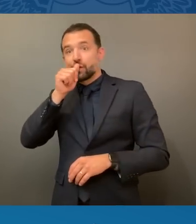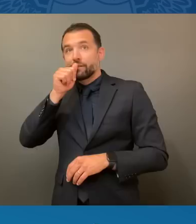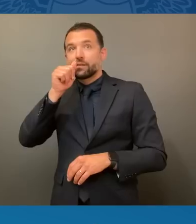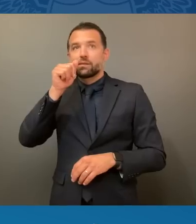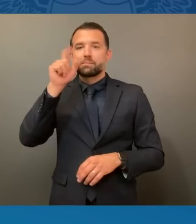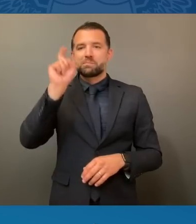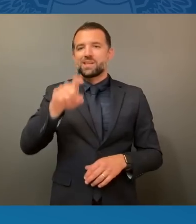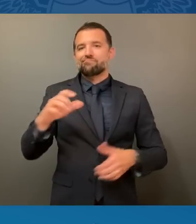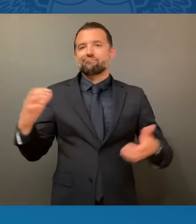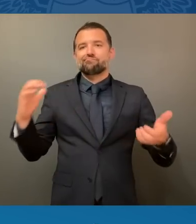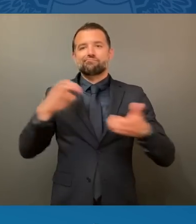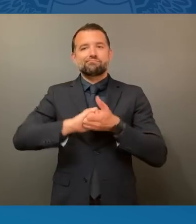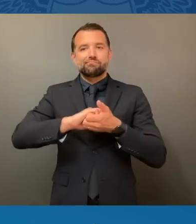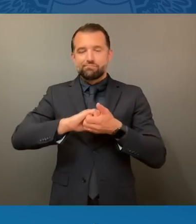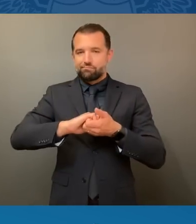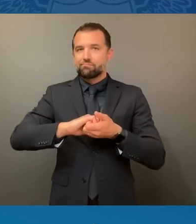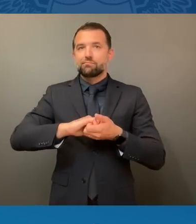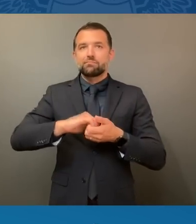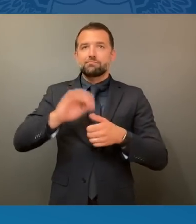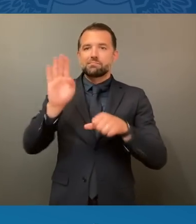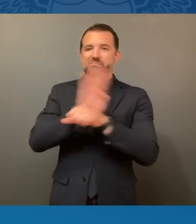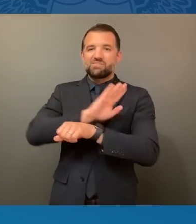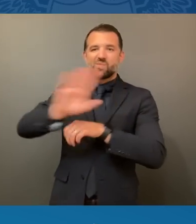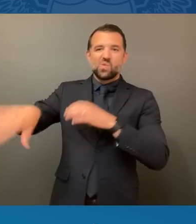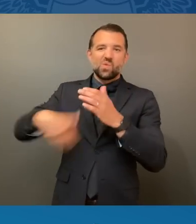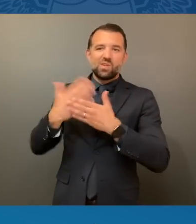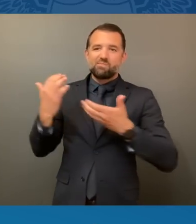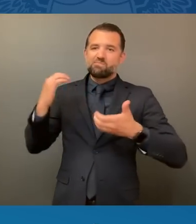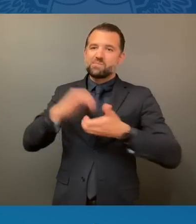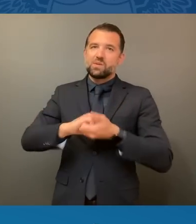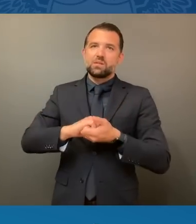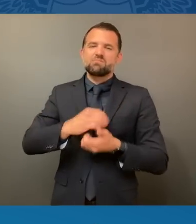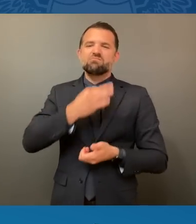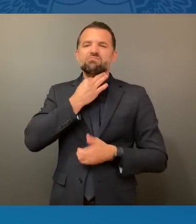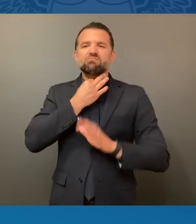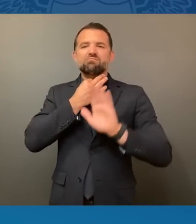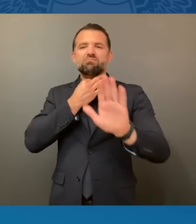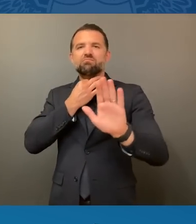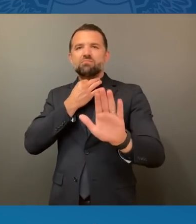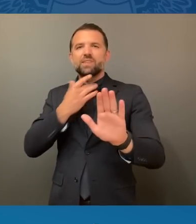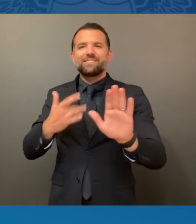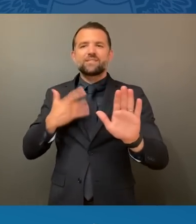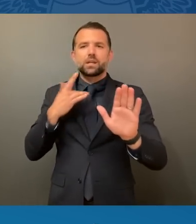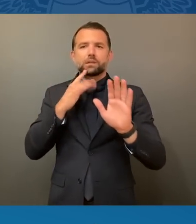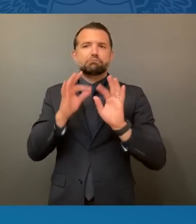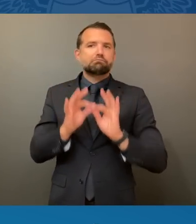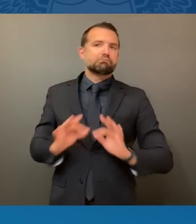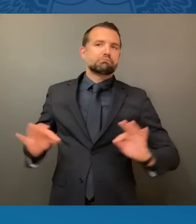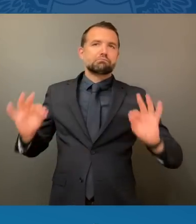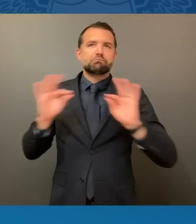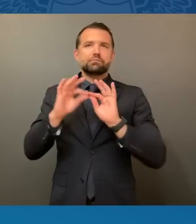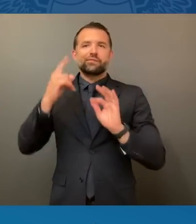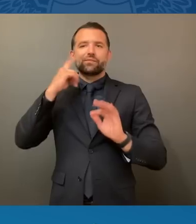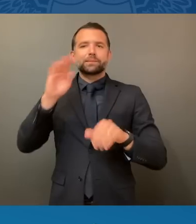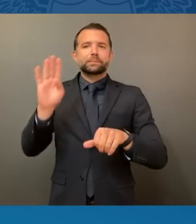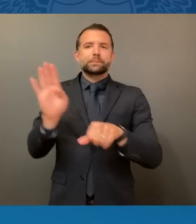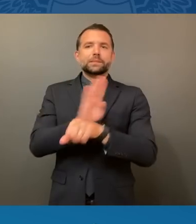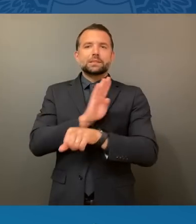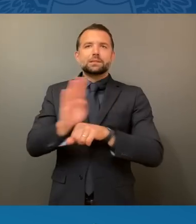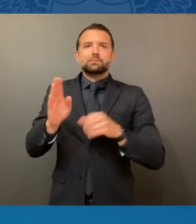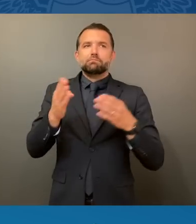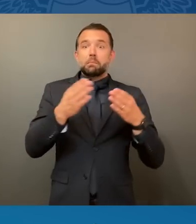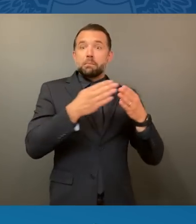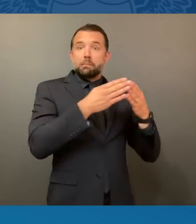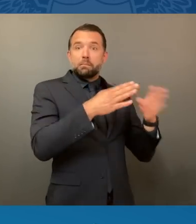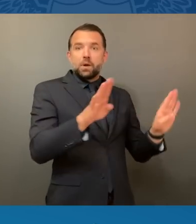love for you to share your thoughts about the importance Yeah. of private-public partnership, especially given that you're in the room with many leaders. Well, I will